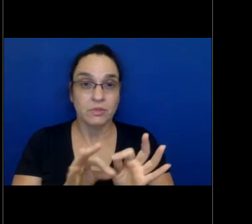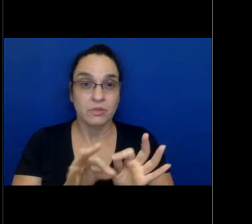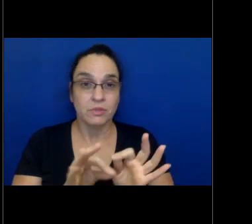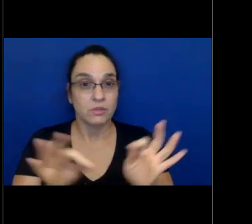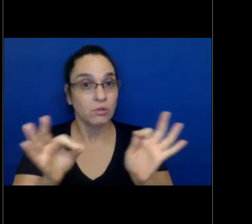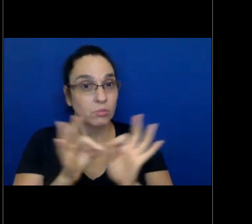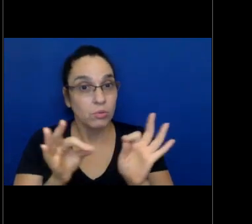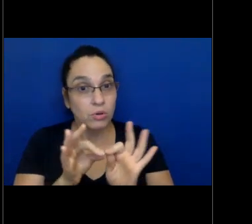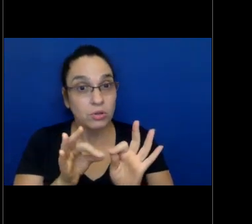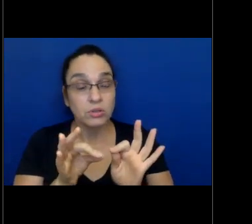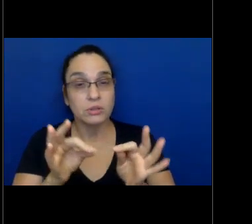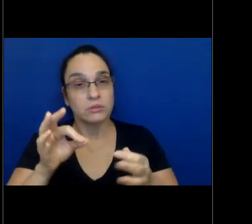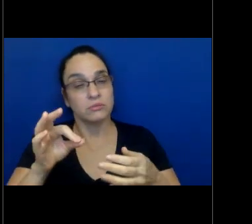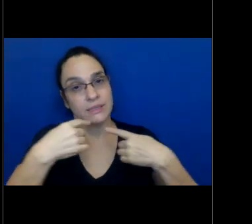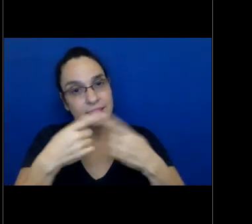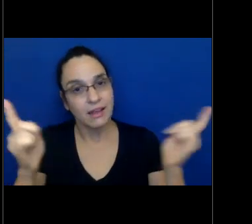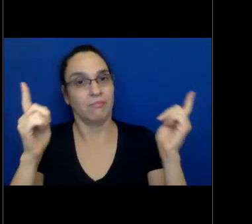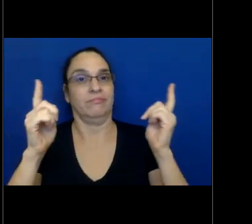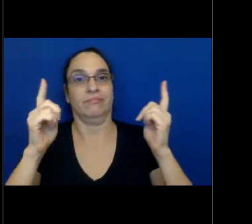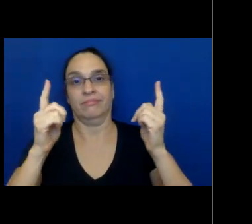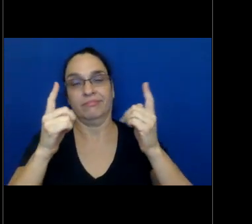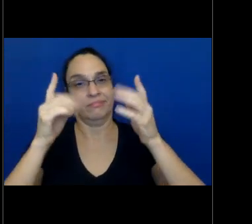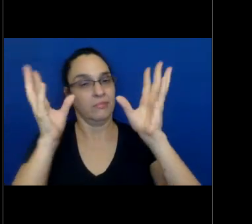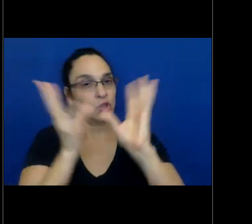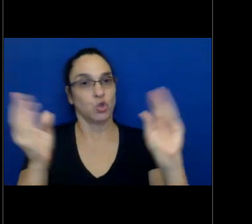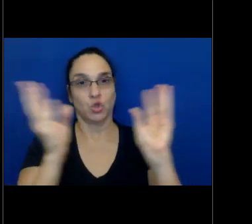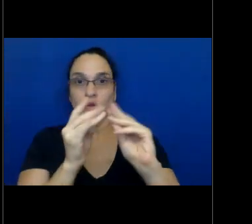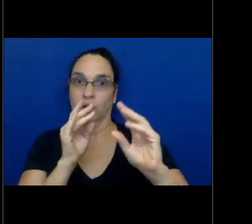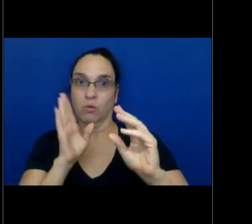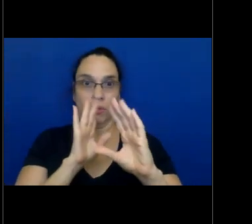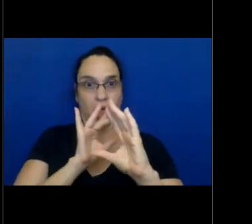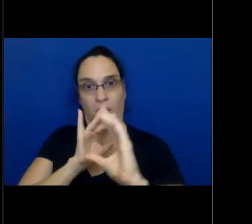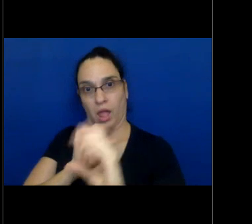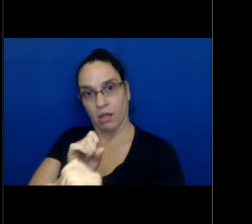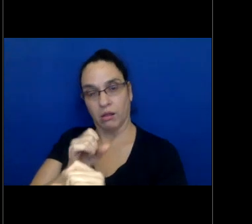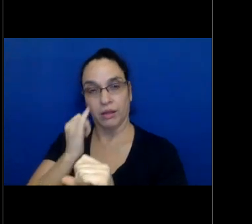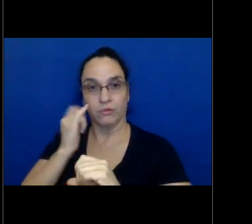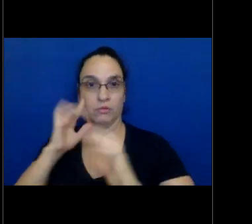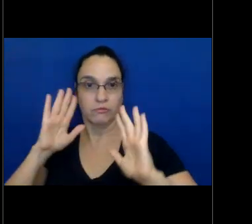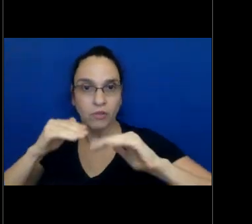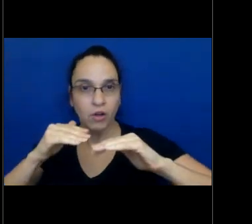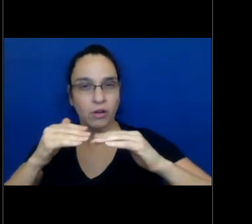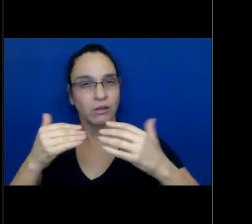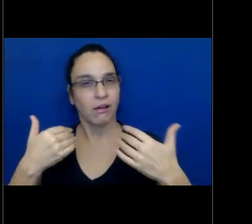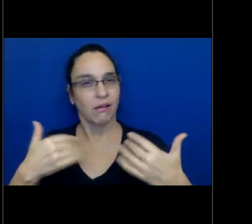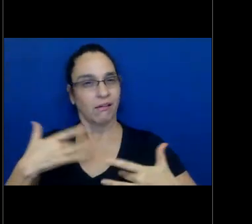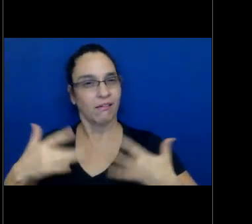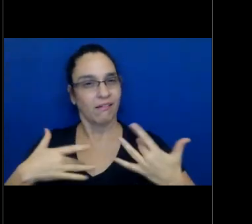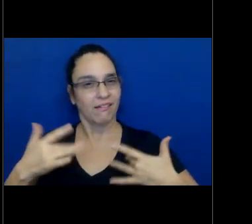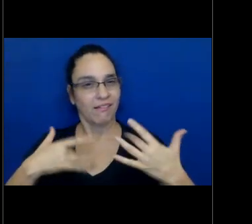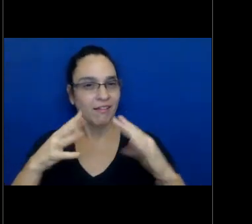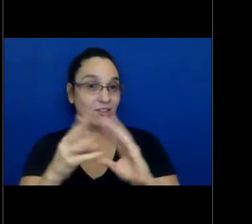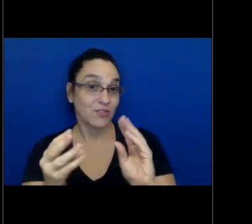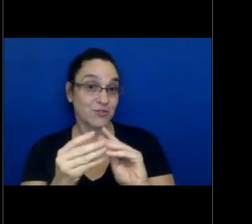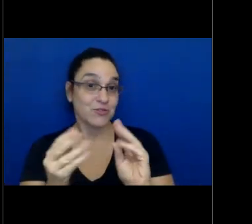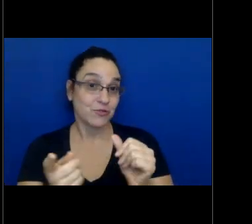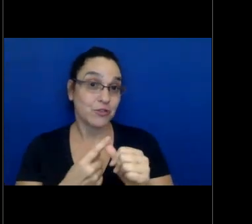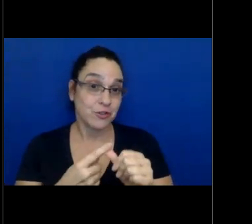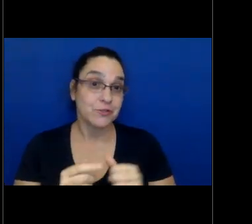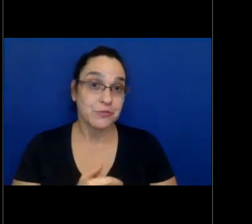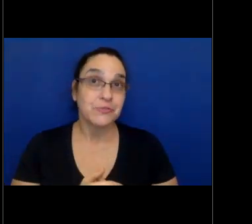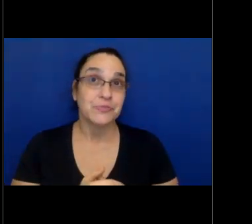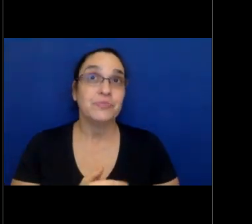people, especially to people outside of your narrow core. And finally, I think it's important